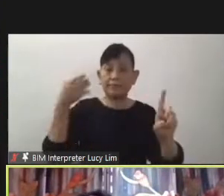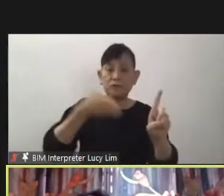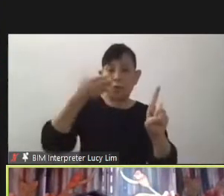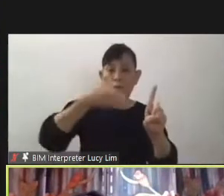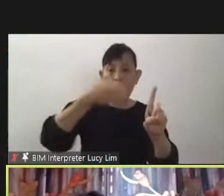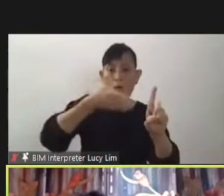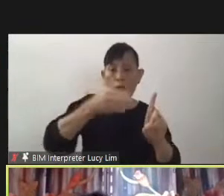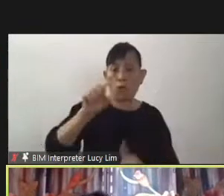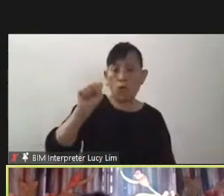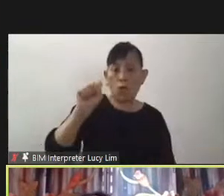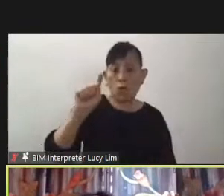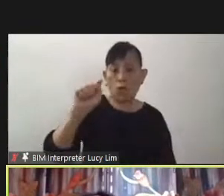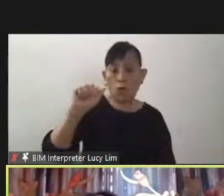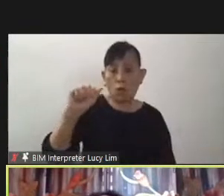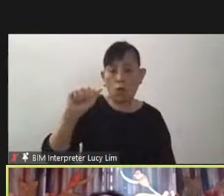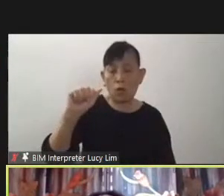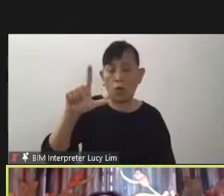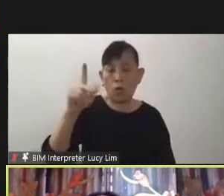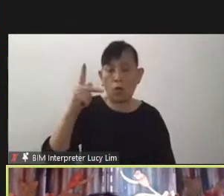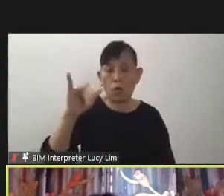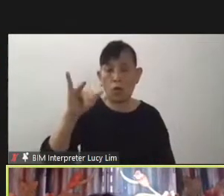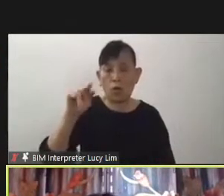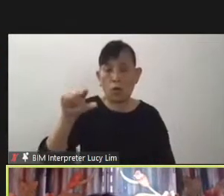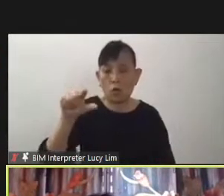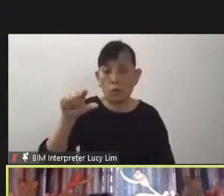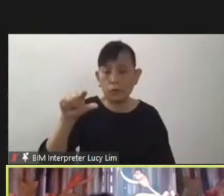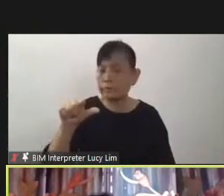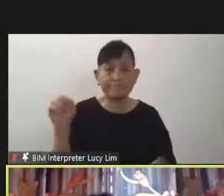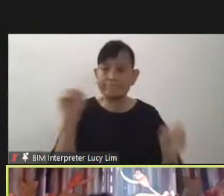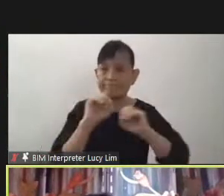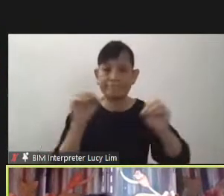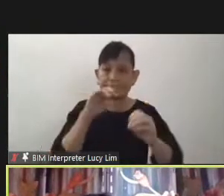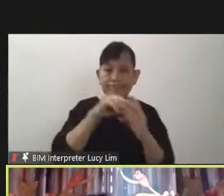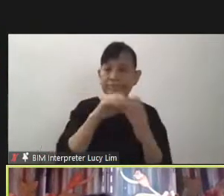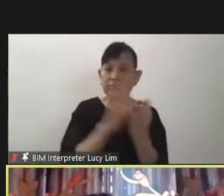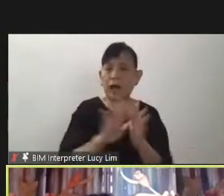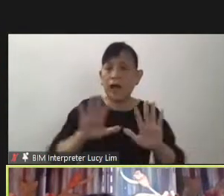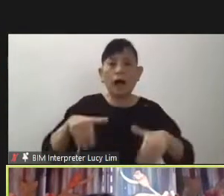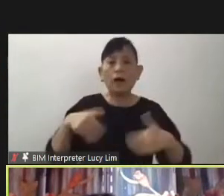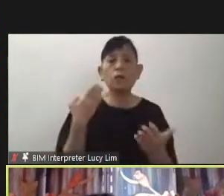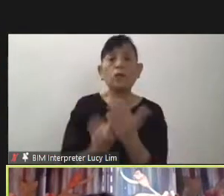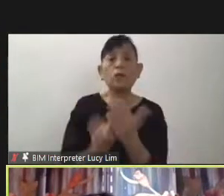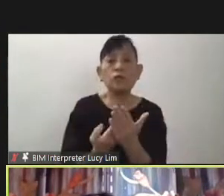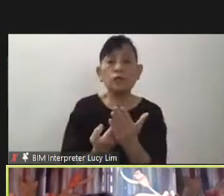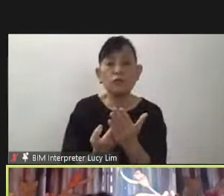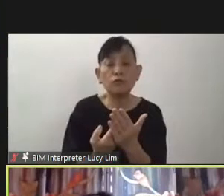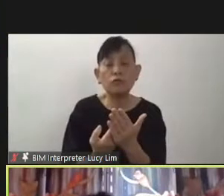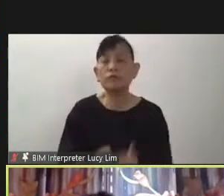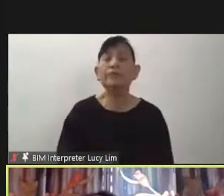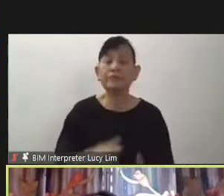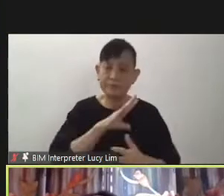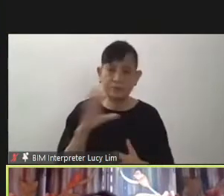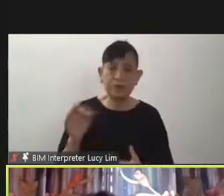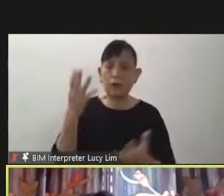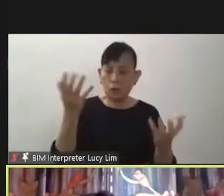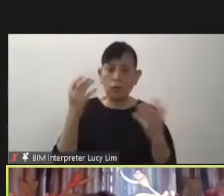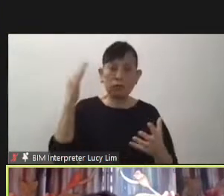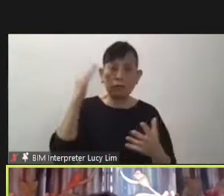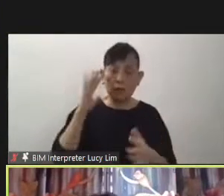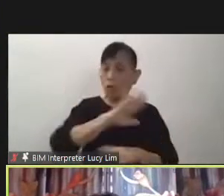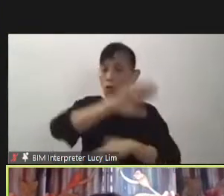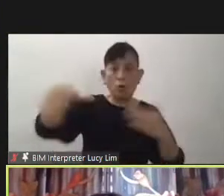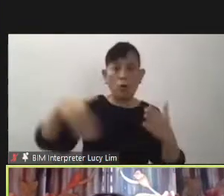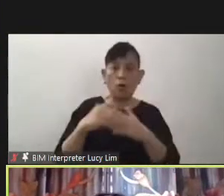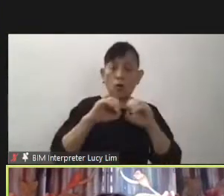and voyeurism are not really that covered, and it's really hard for you to even prove it. Thirdly, we want to ensure that every institution, organization,